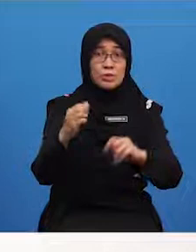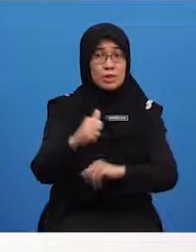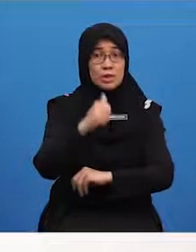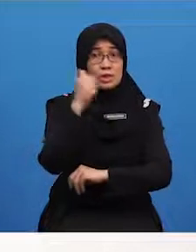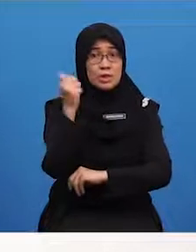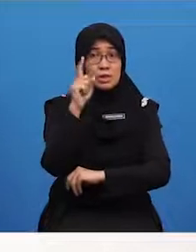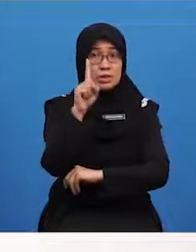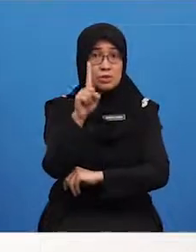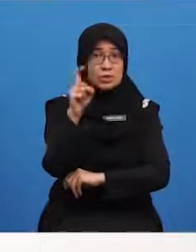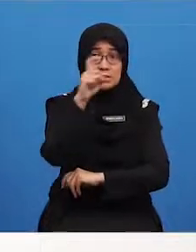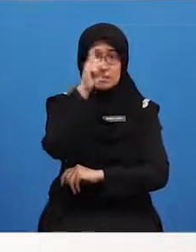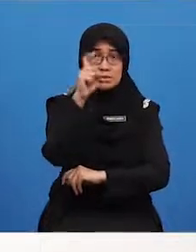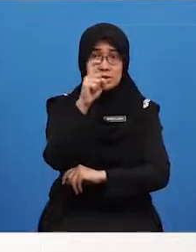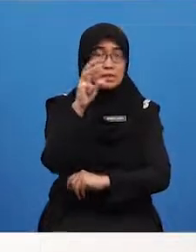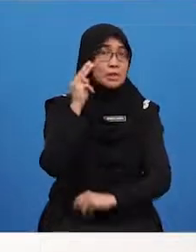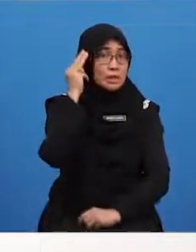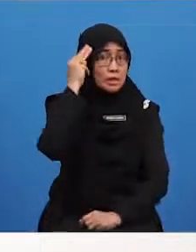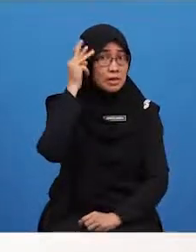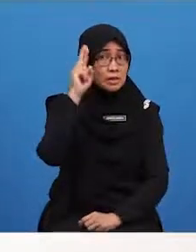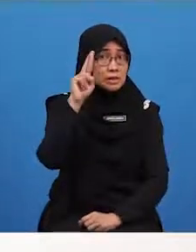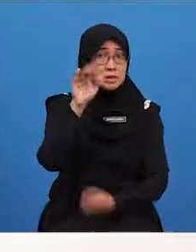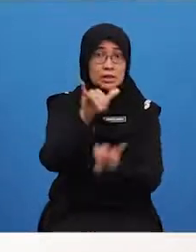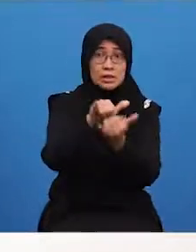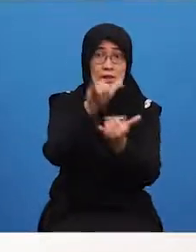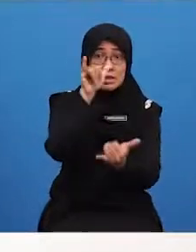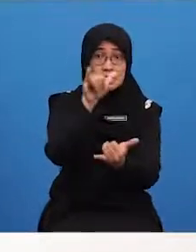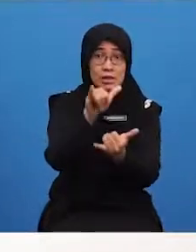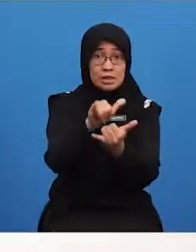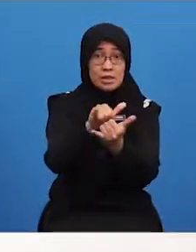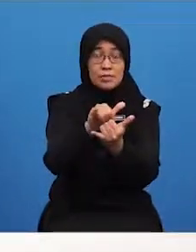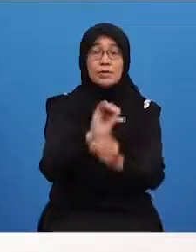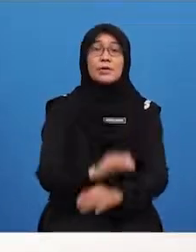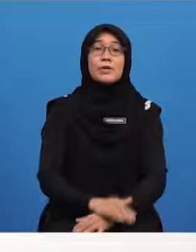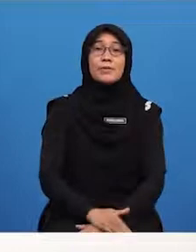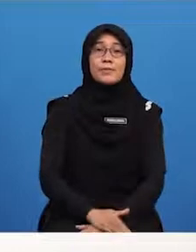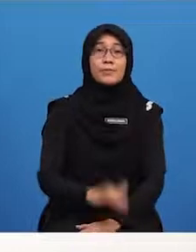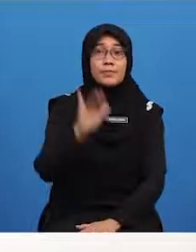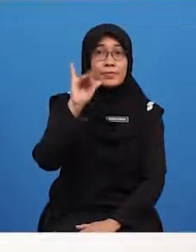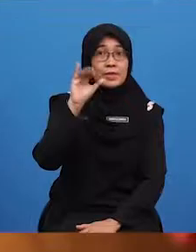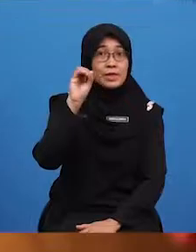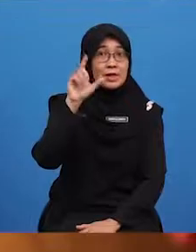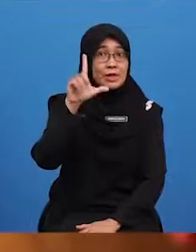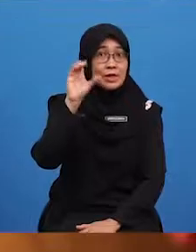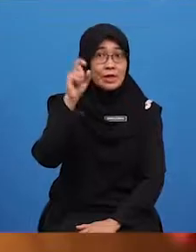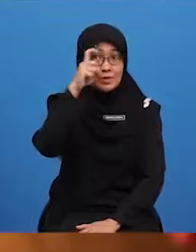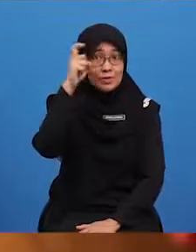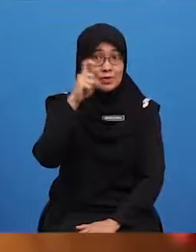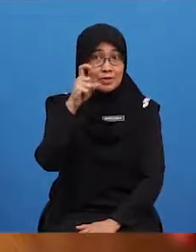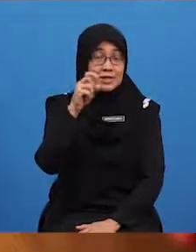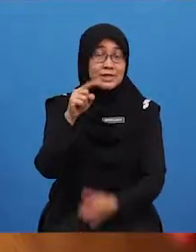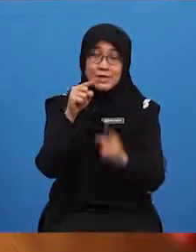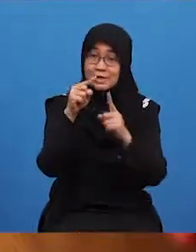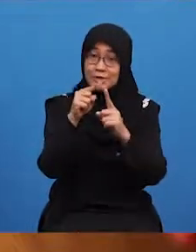Let's try another one. Let's ask Hippo one more time. This time